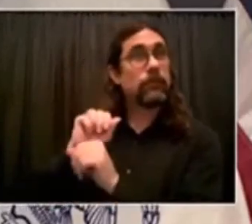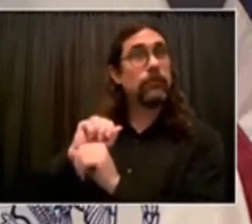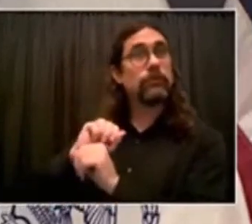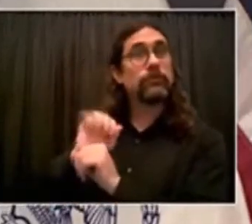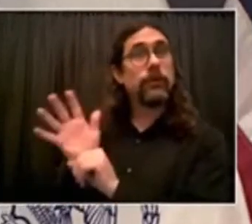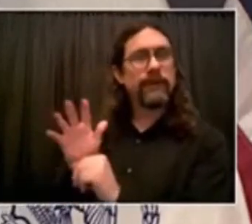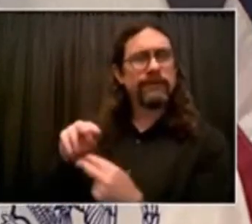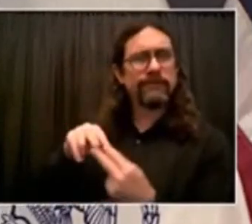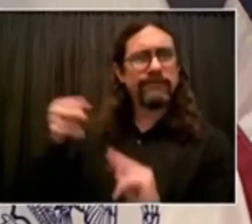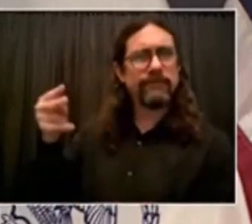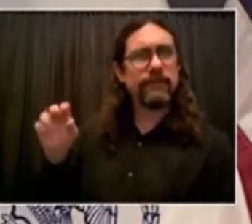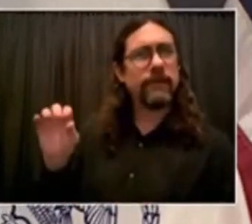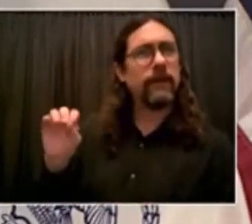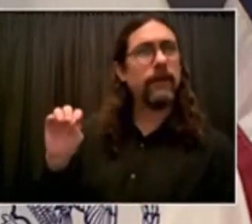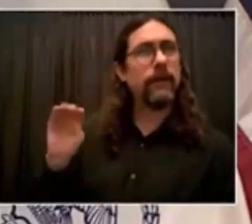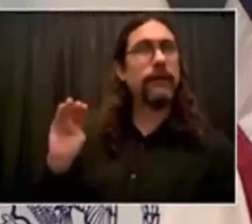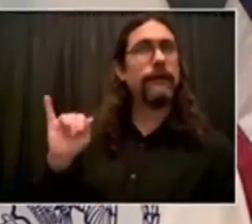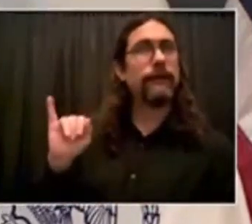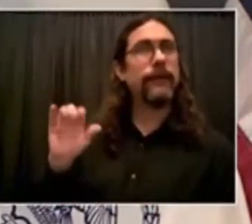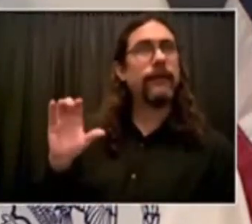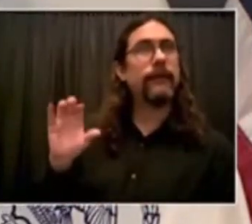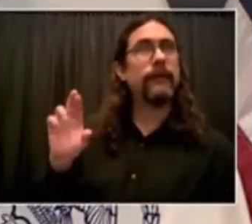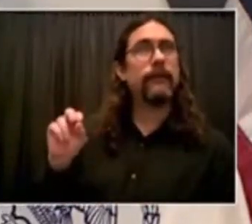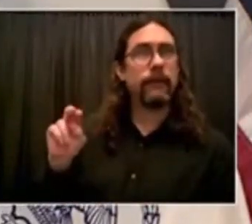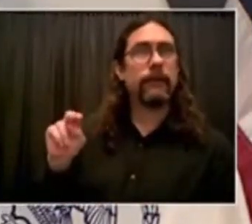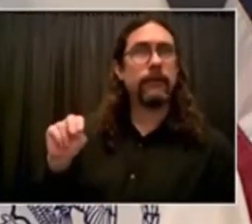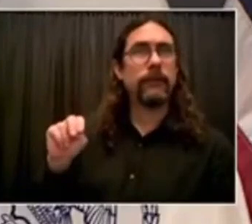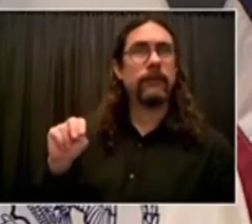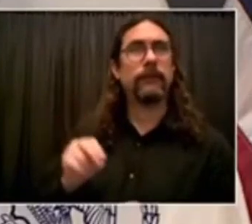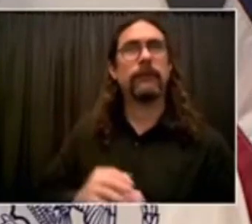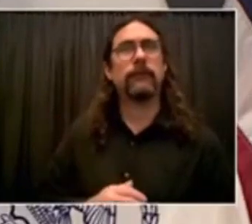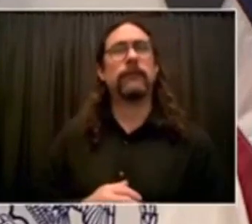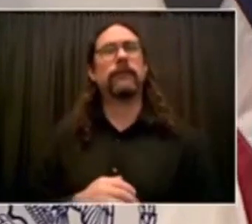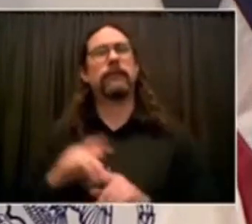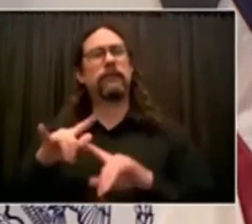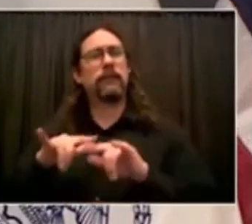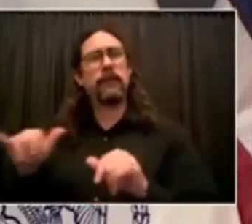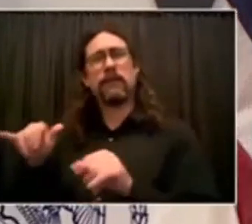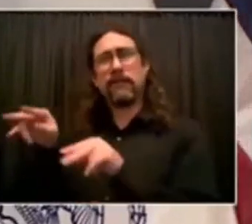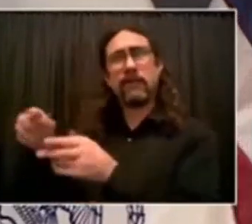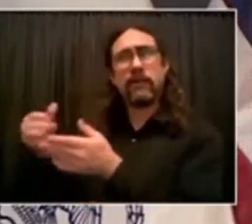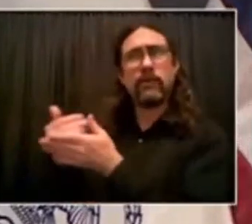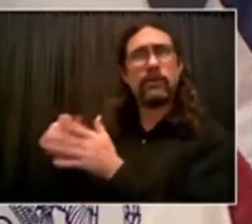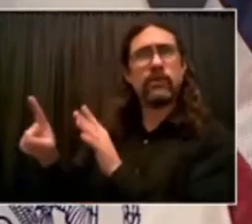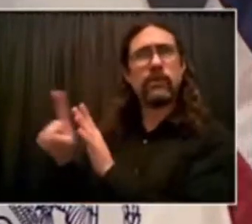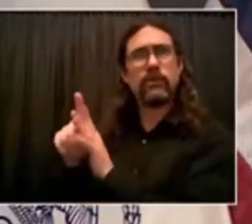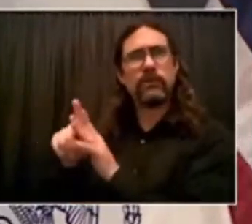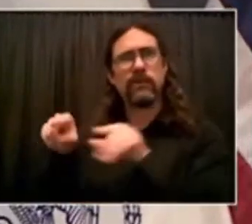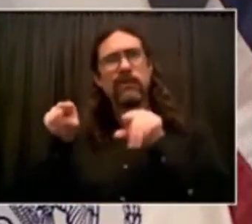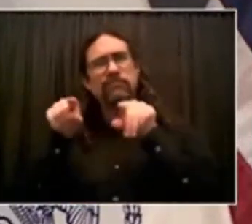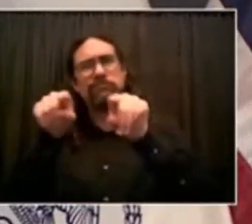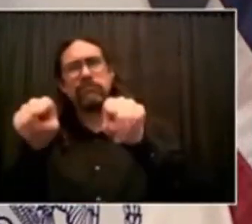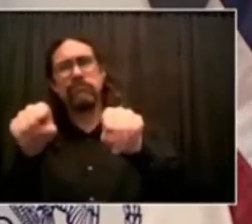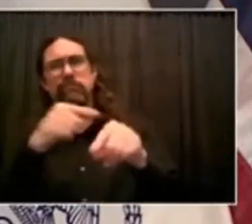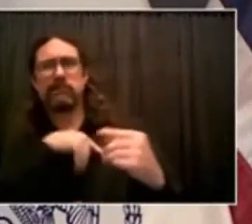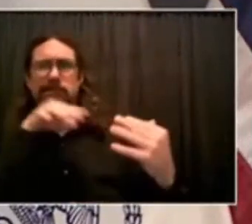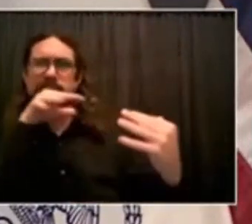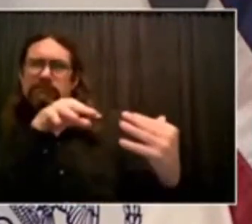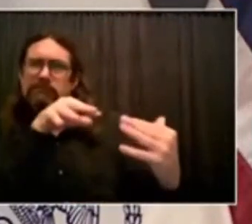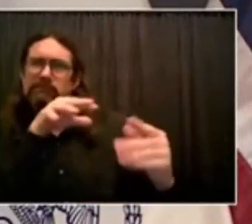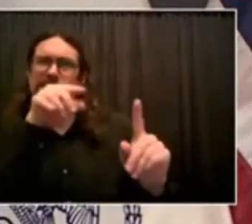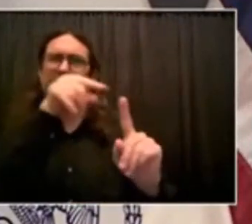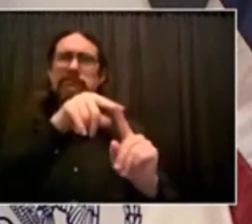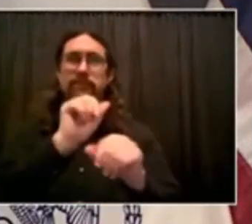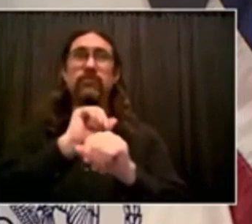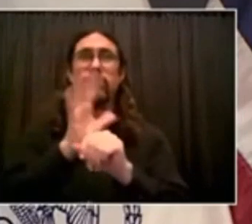is against the Delta variant. So a lot going on. We're going to have some updates for you today because we need to take very bold action, aggressive action